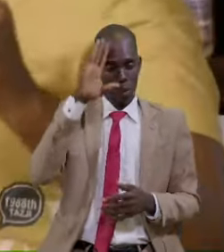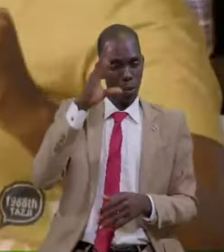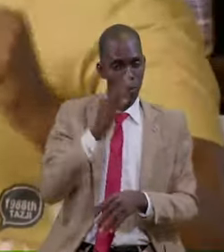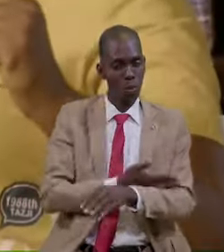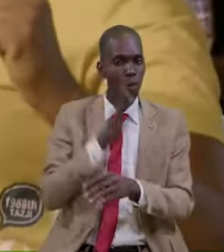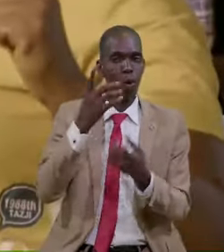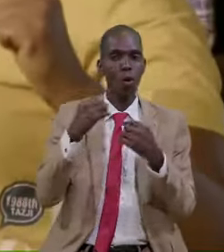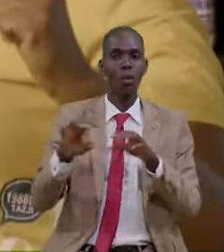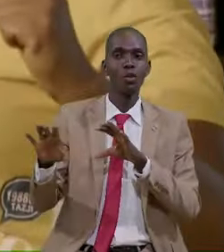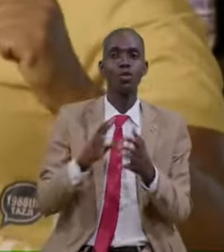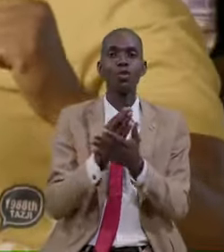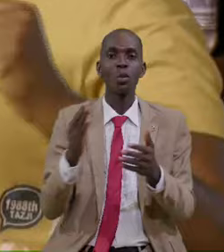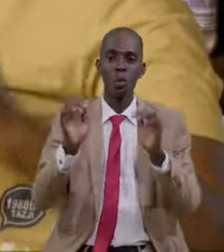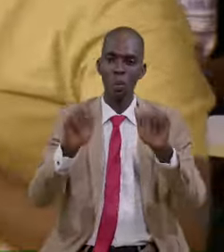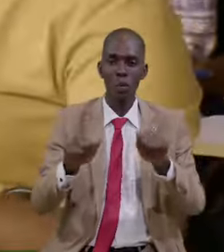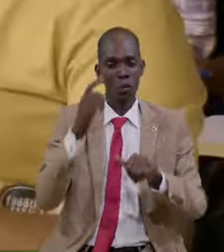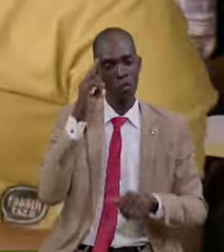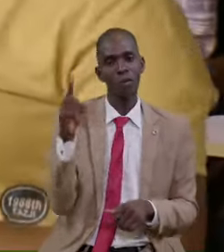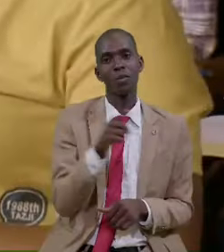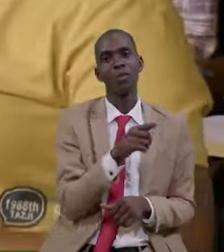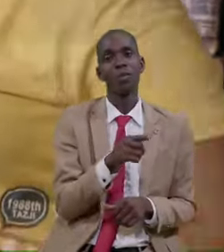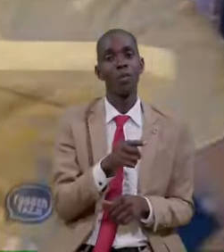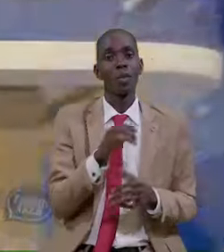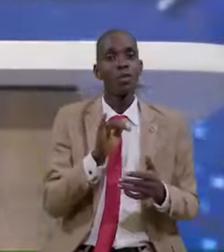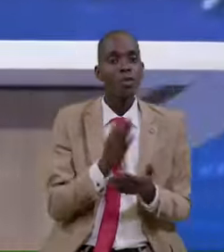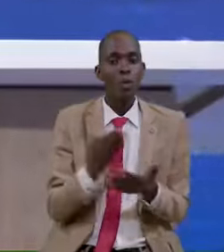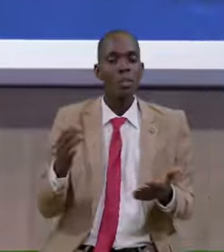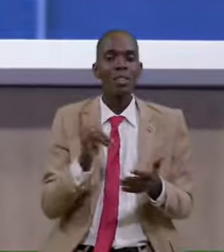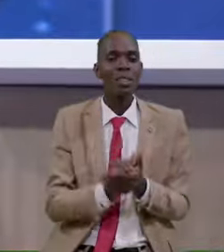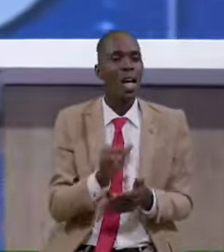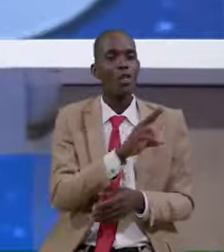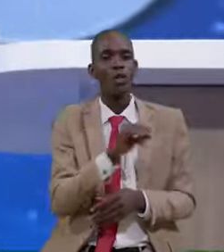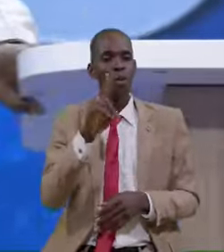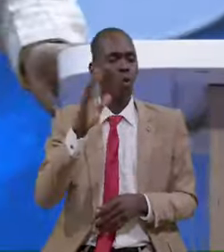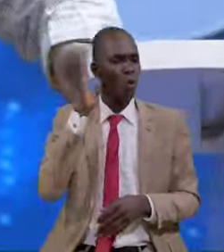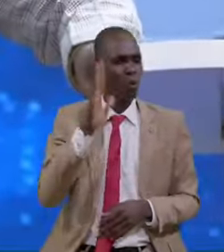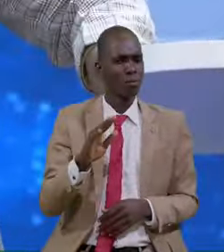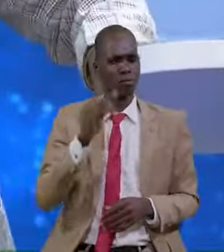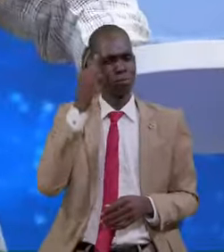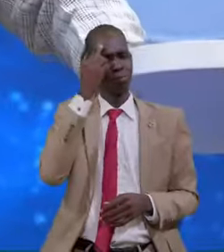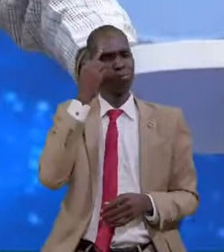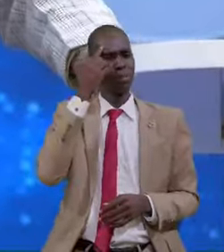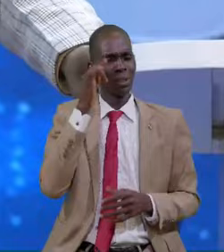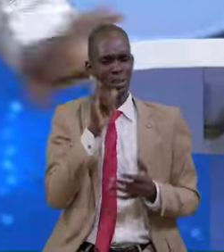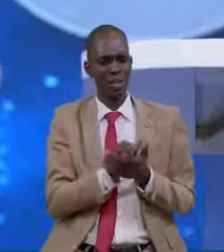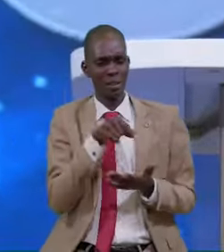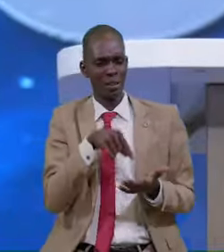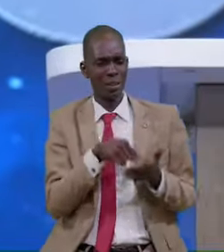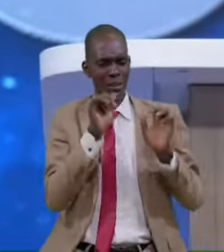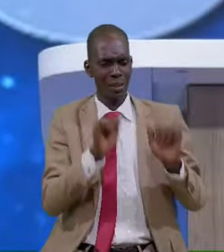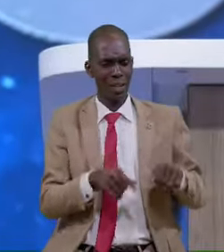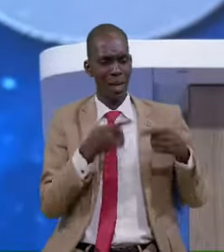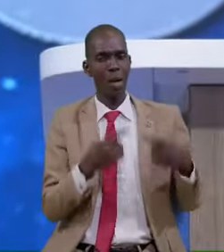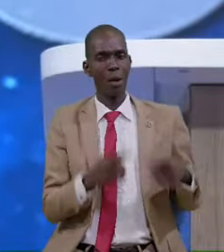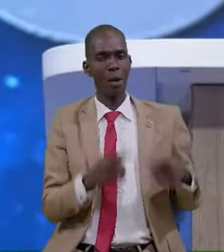you. Something improbable that nobody will ever think that this will happen. How